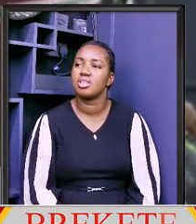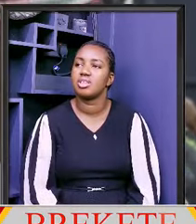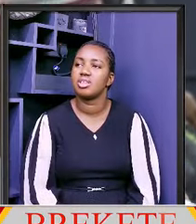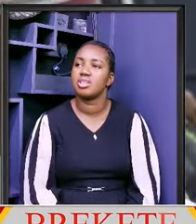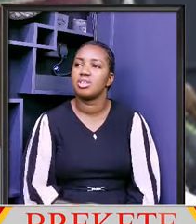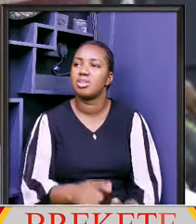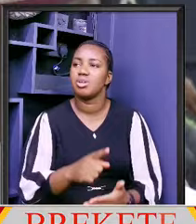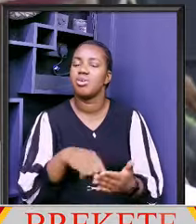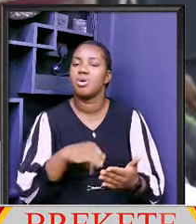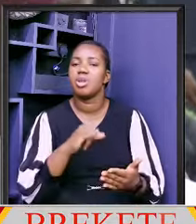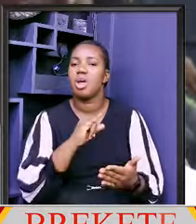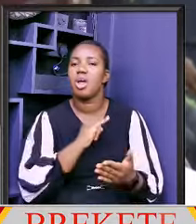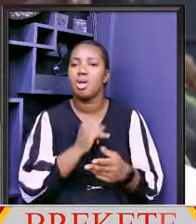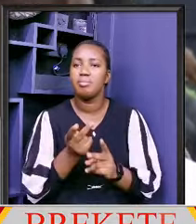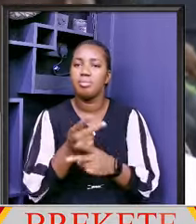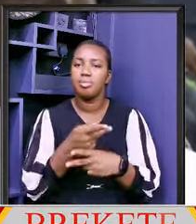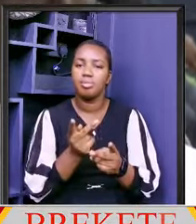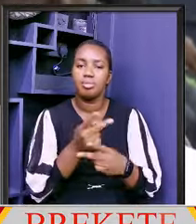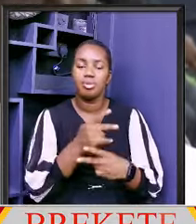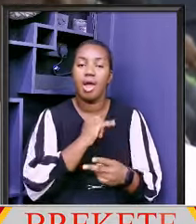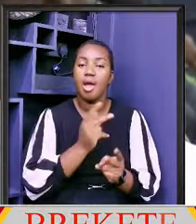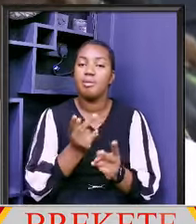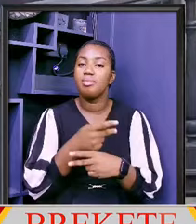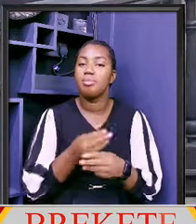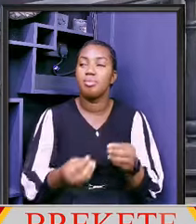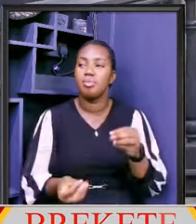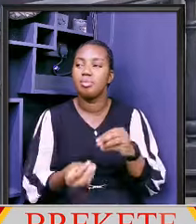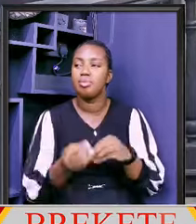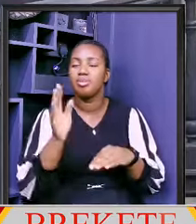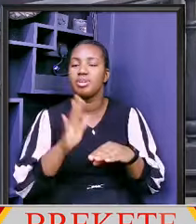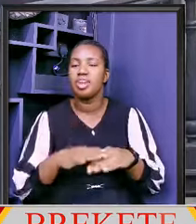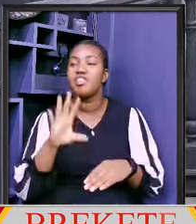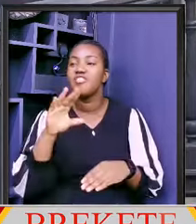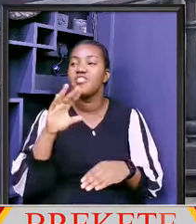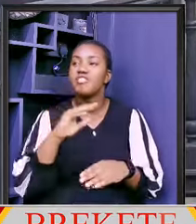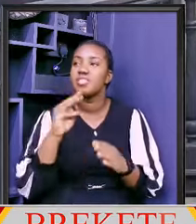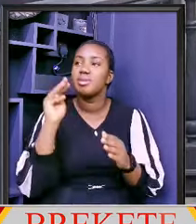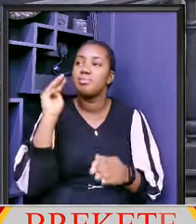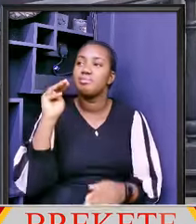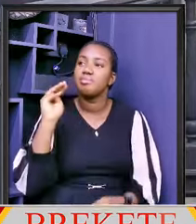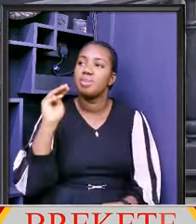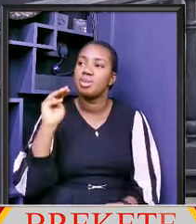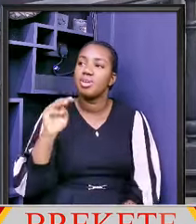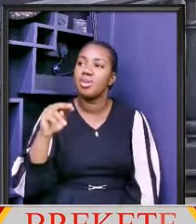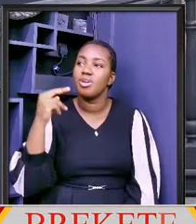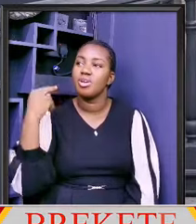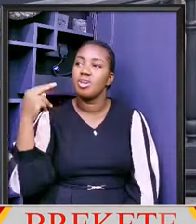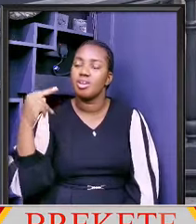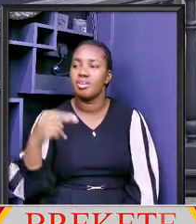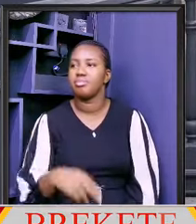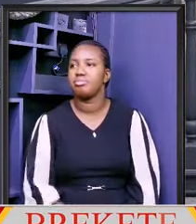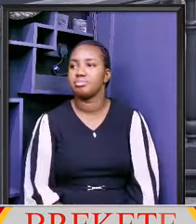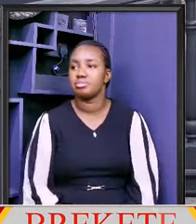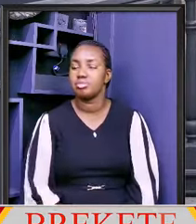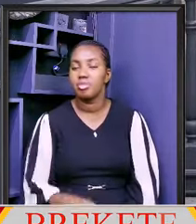sit down, sir. Thank you very much. You see, when people come together